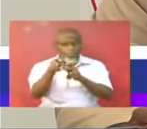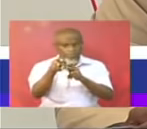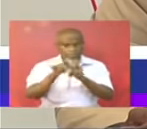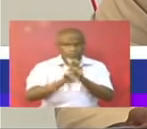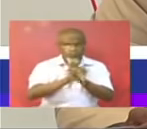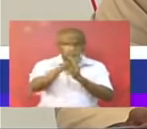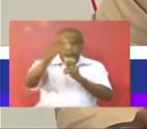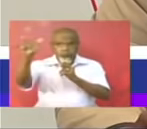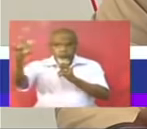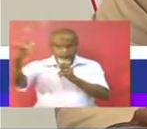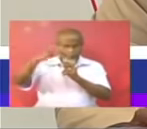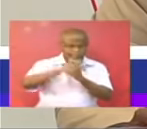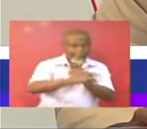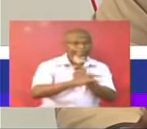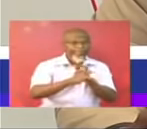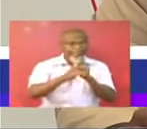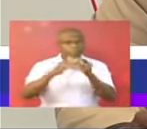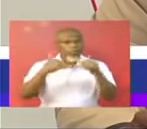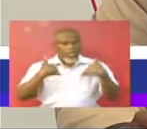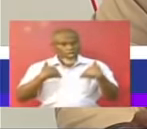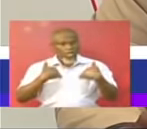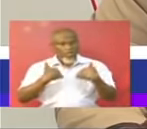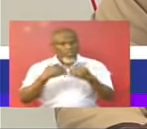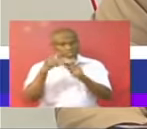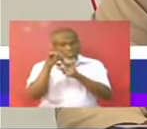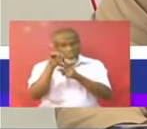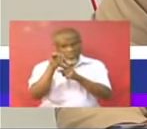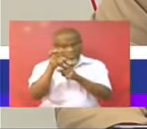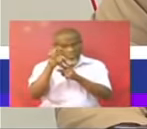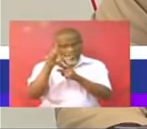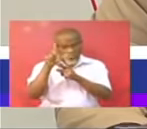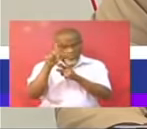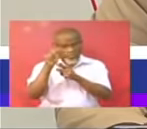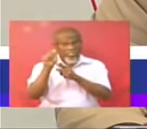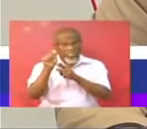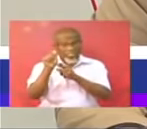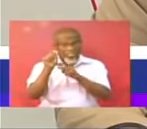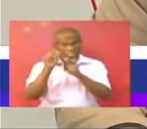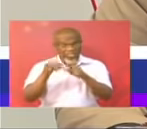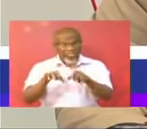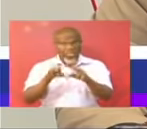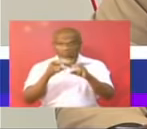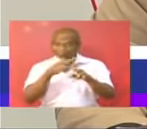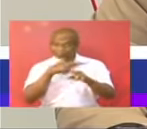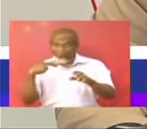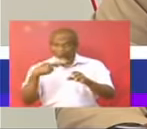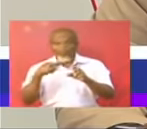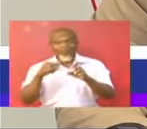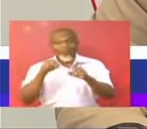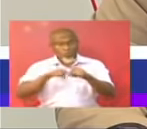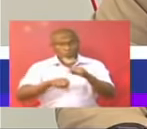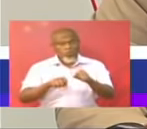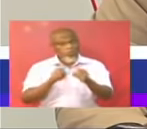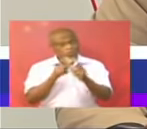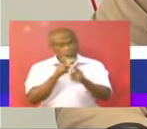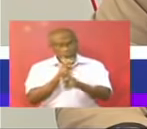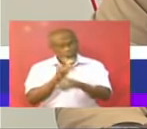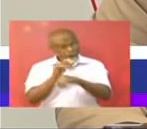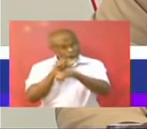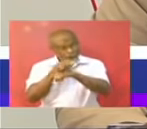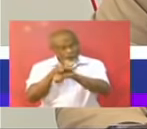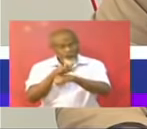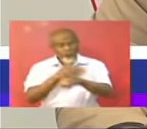new variant that is more transmissible, that Delta variant. We want to again underscore the absolute importance of